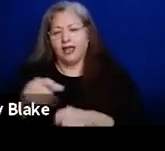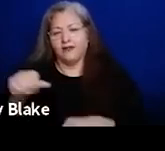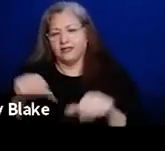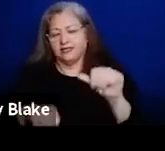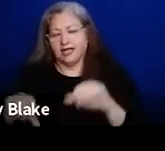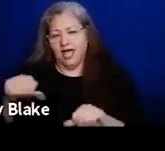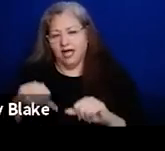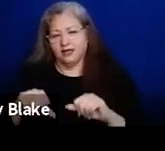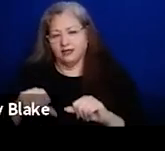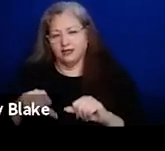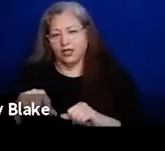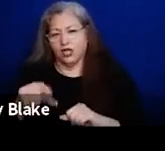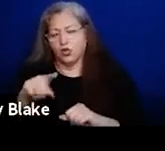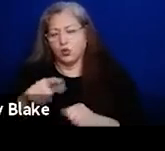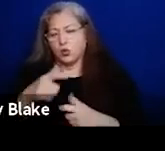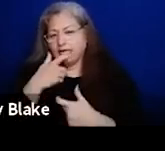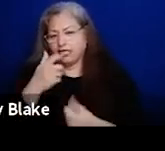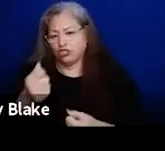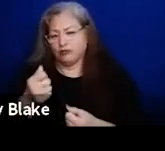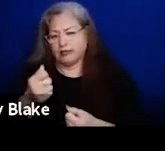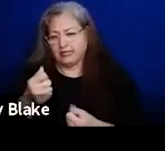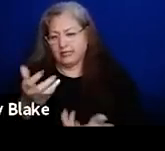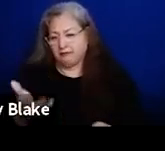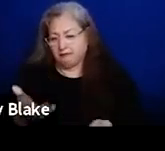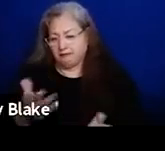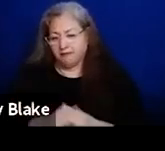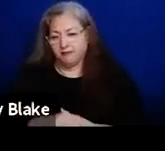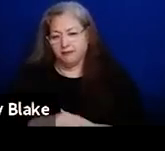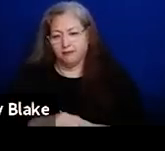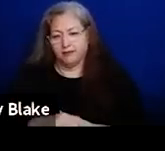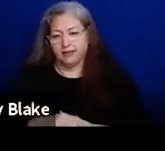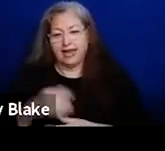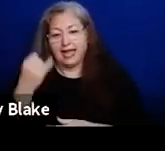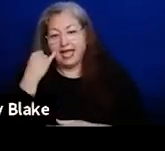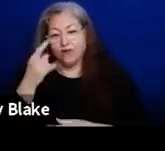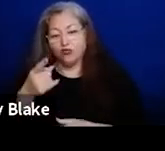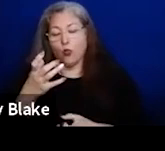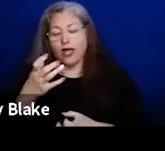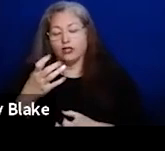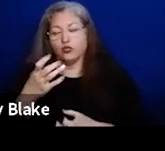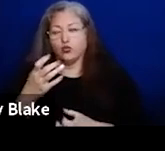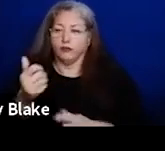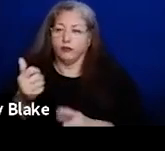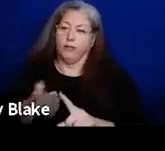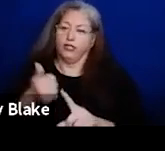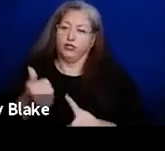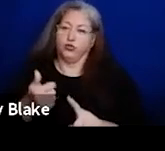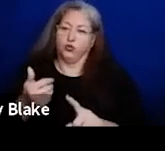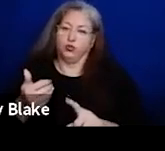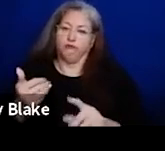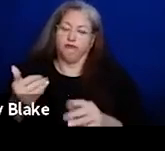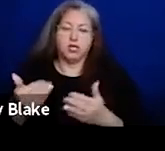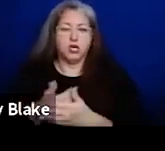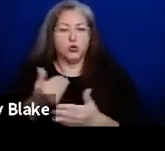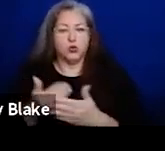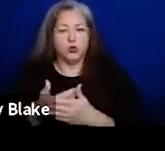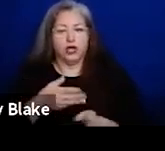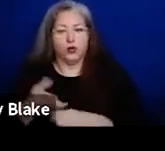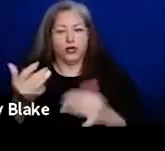science are you interested in if you wanted to pursue something today?